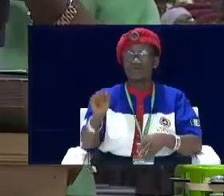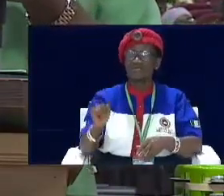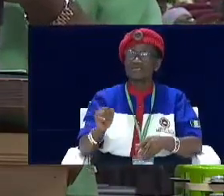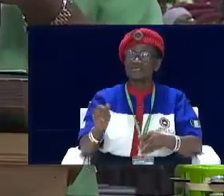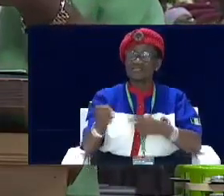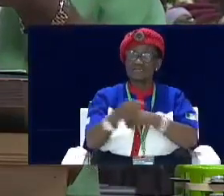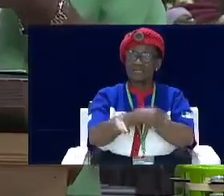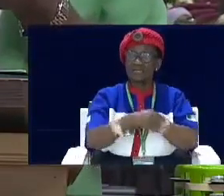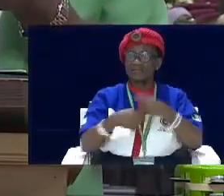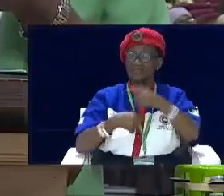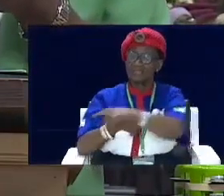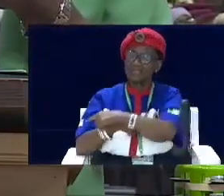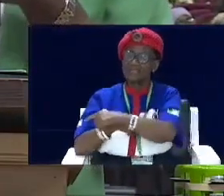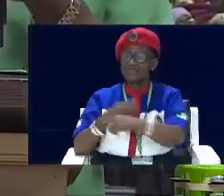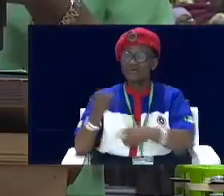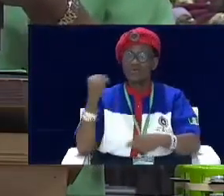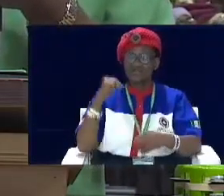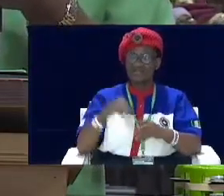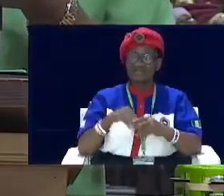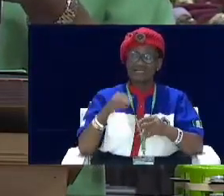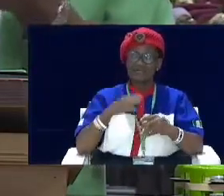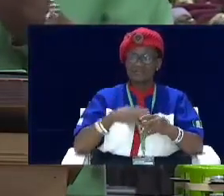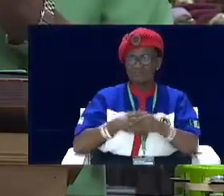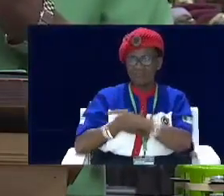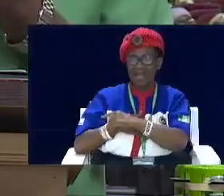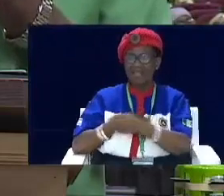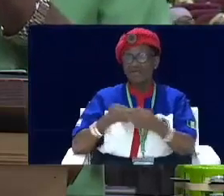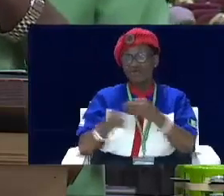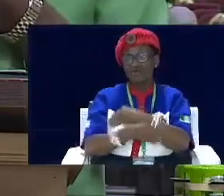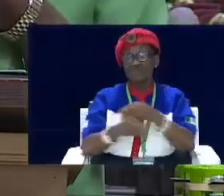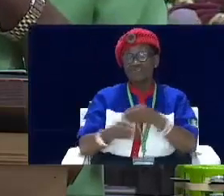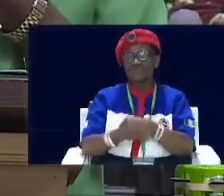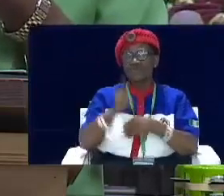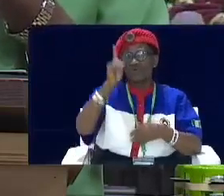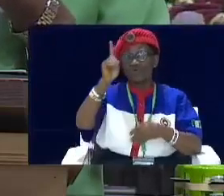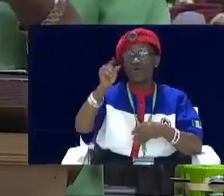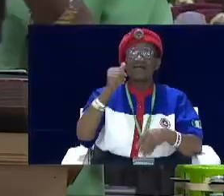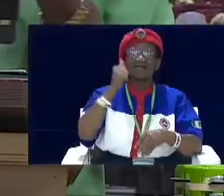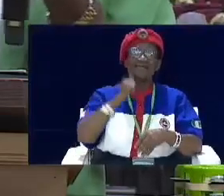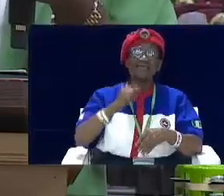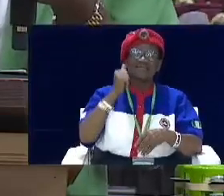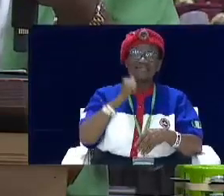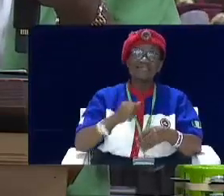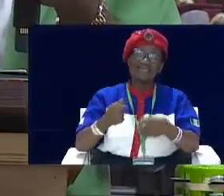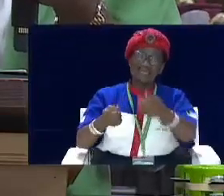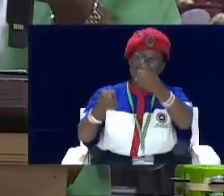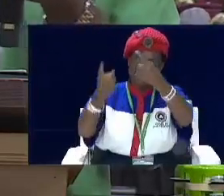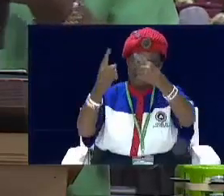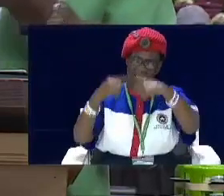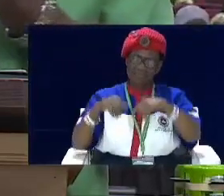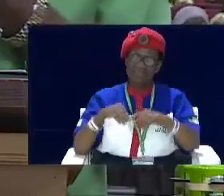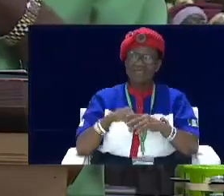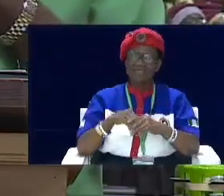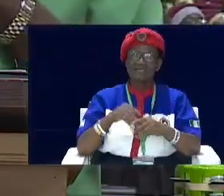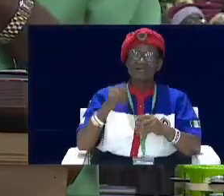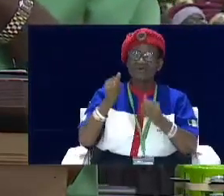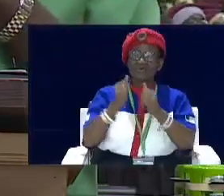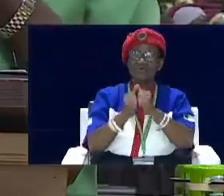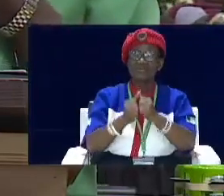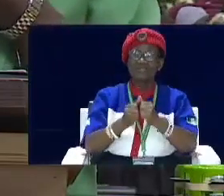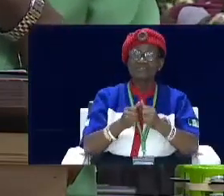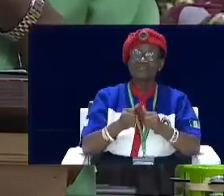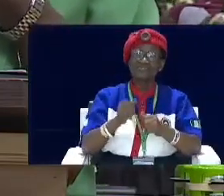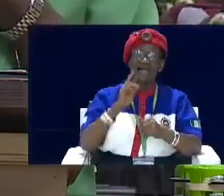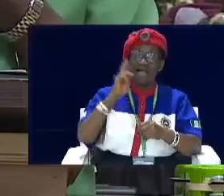ninu office mi. When one lady came in, with the mother, ati mama re,